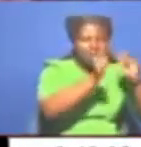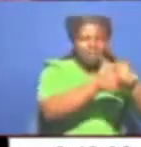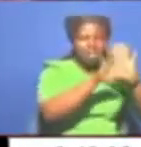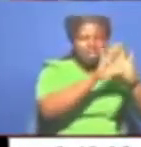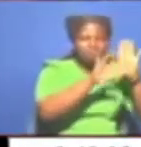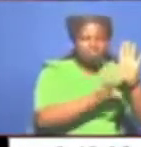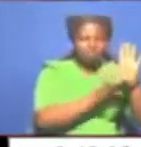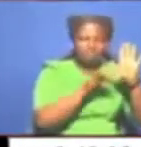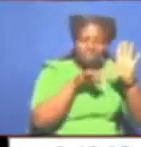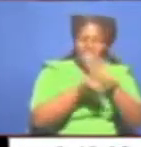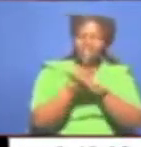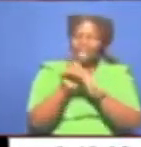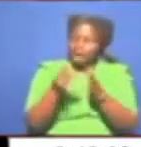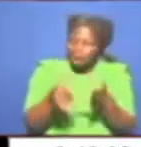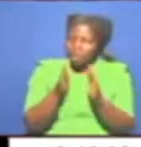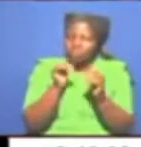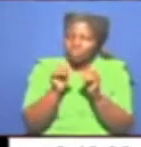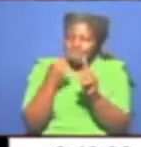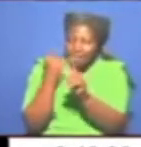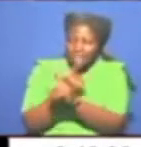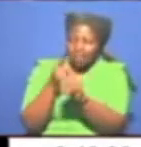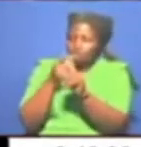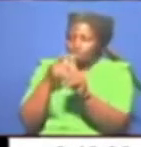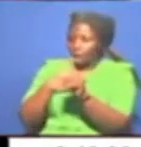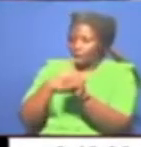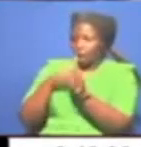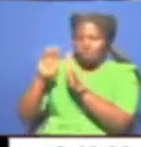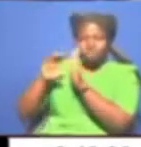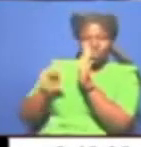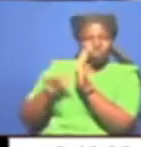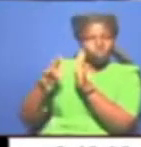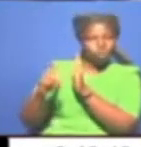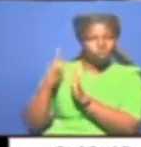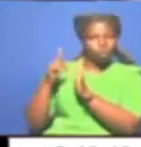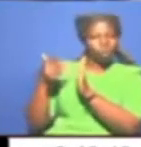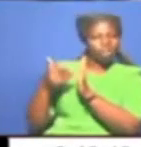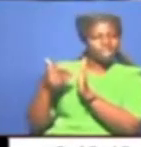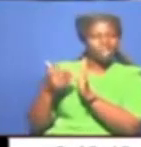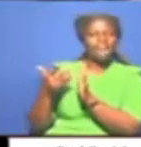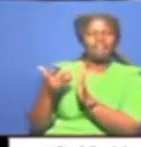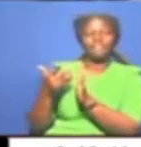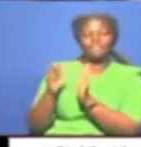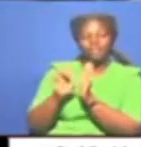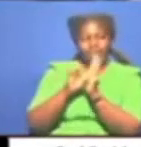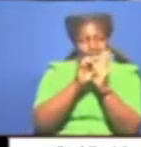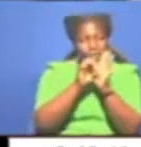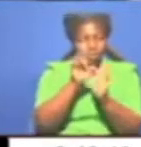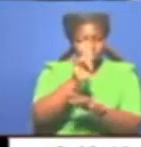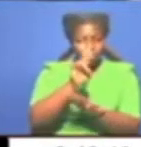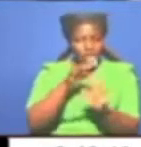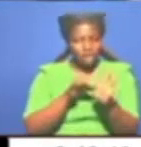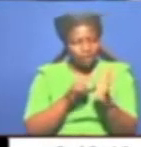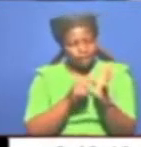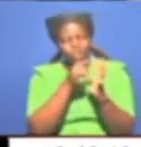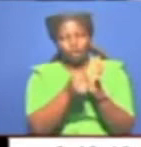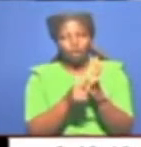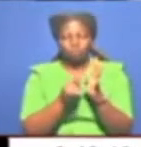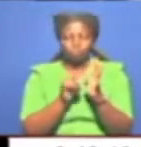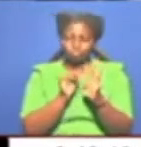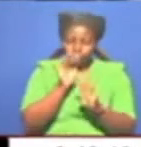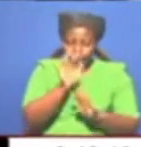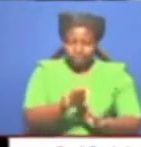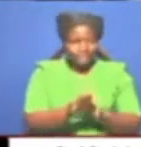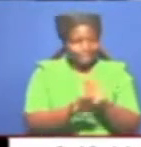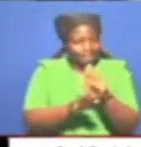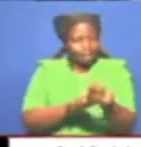different to what we have laid out in this constitution of ours, for example, using the 4 sequential steps, that